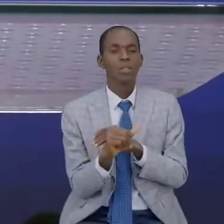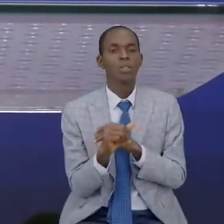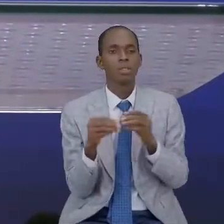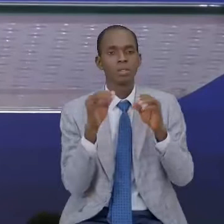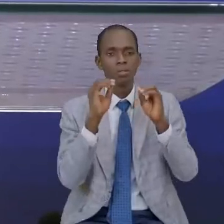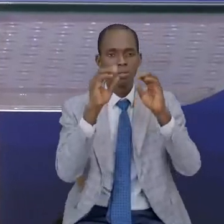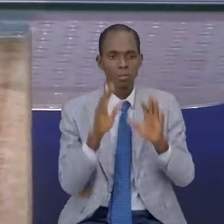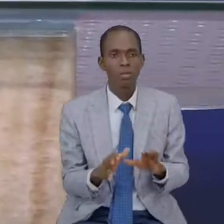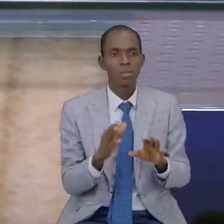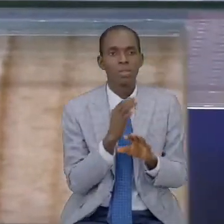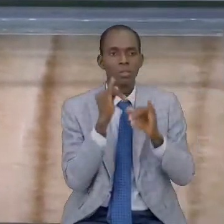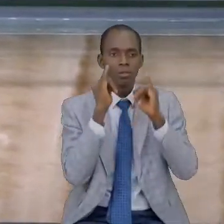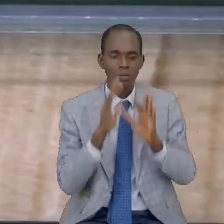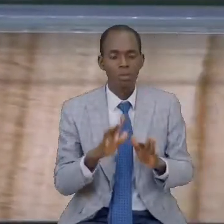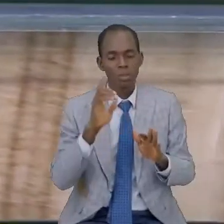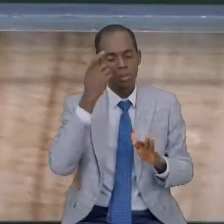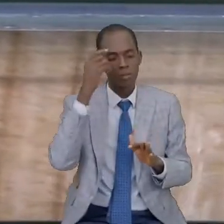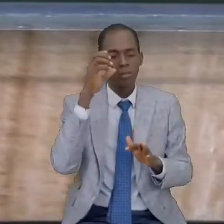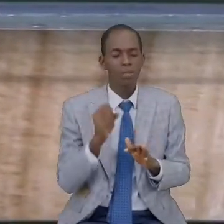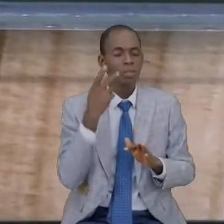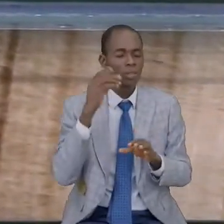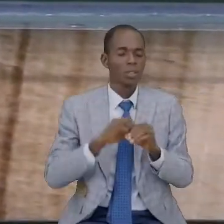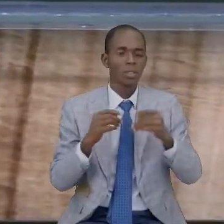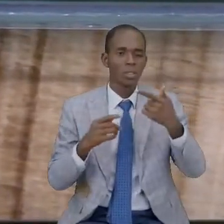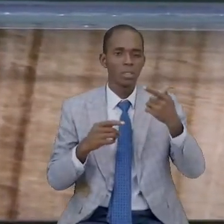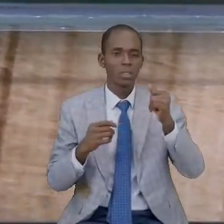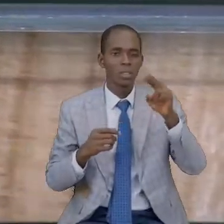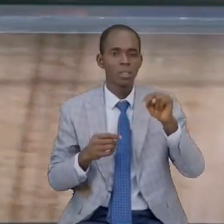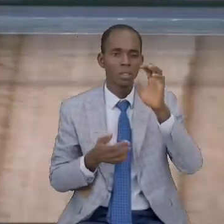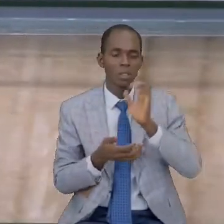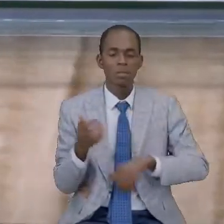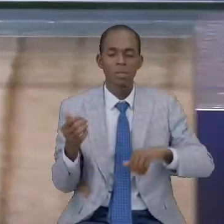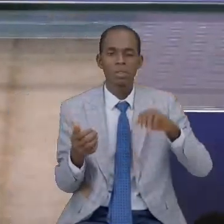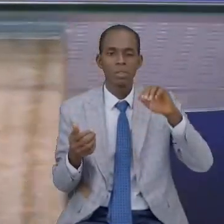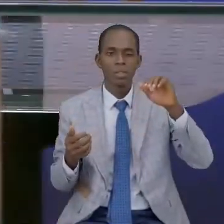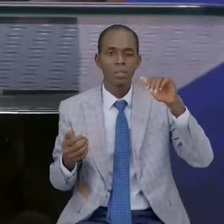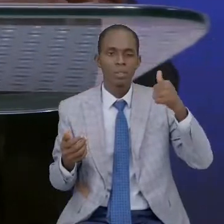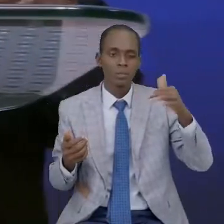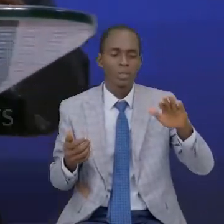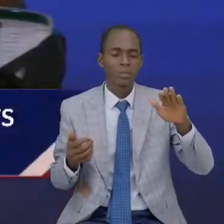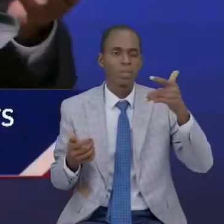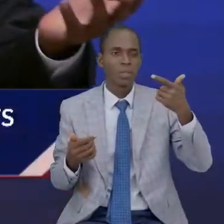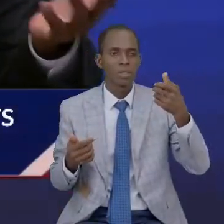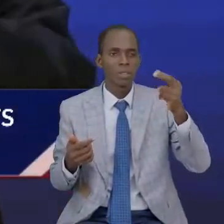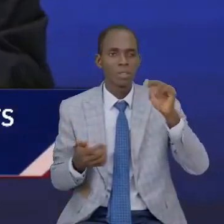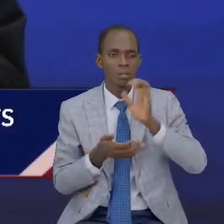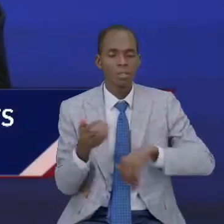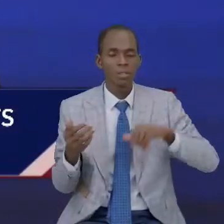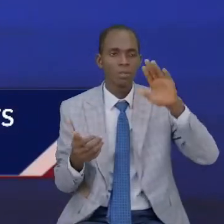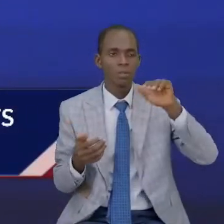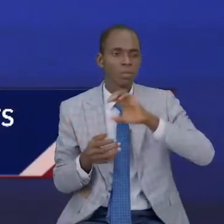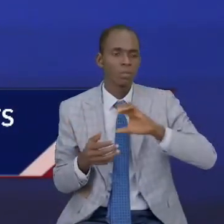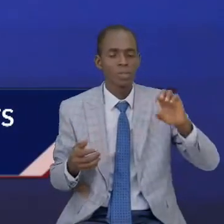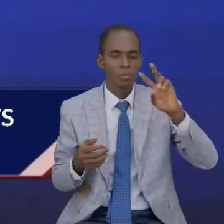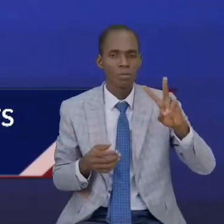governors. Let me illustrate that to you in Genesis chapter 15, looking at verse 2. Genesis chapter 15, verse 2, and Abraham